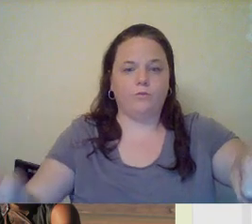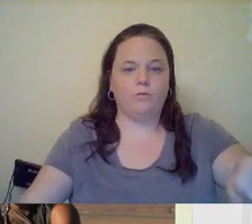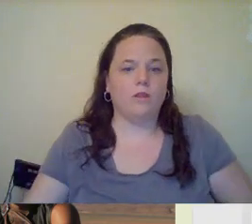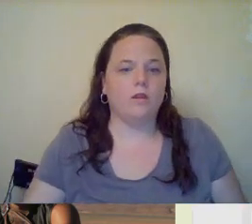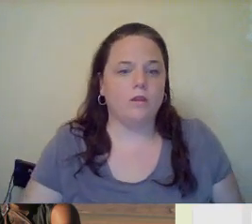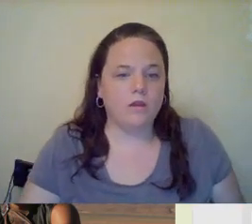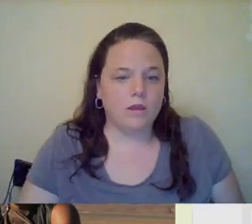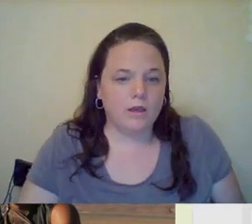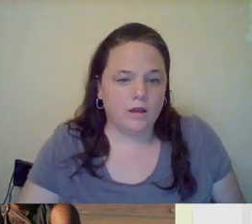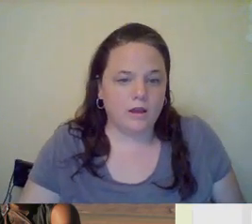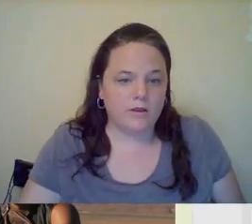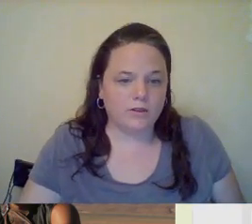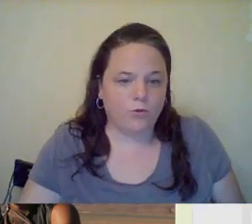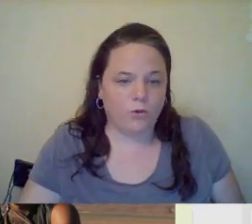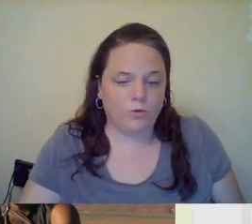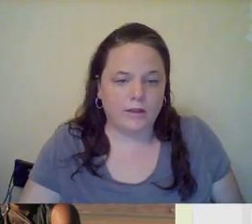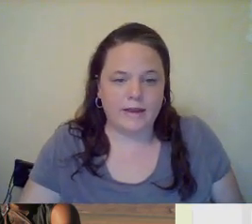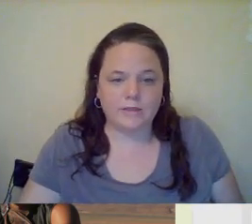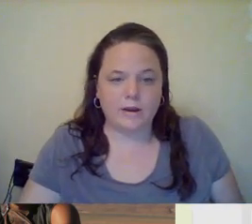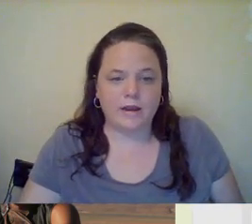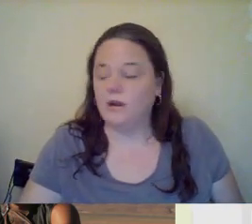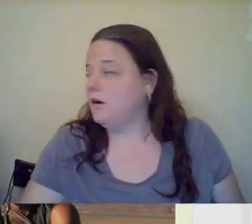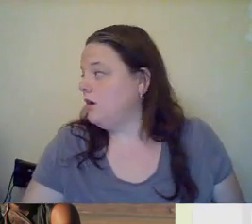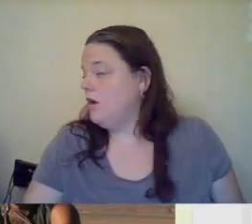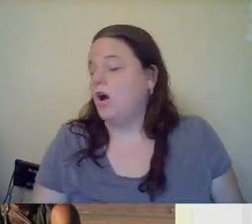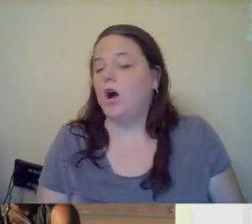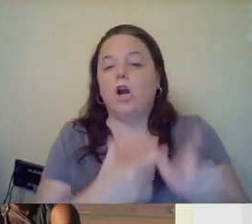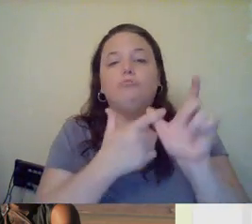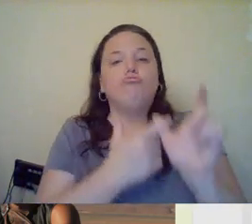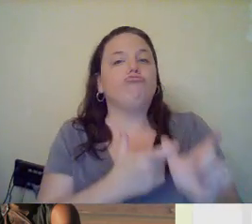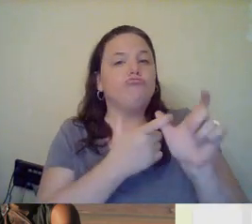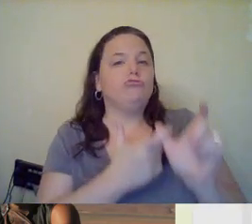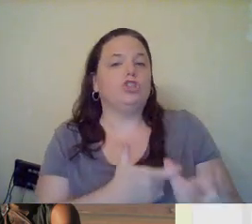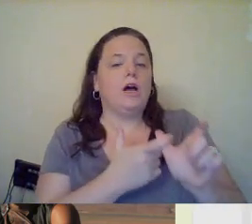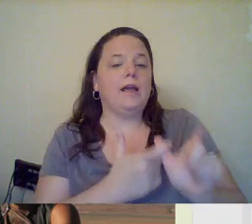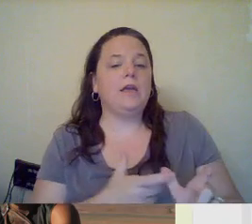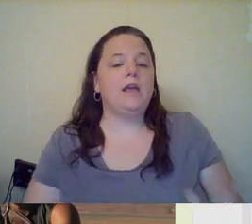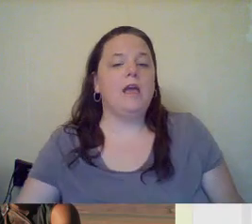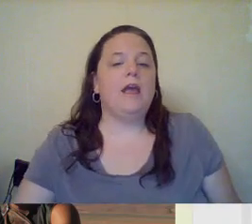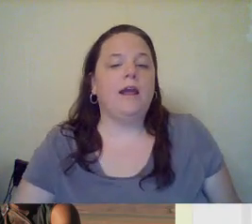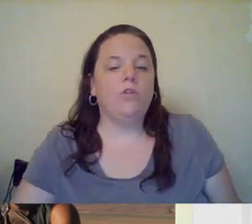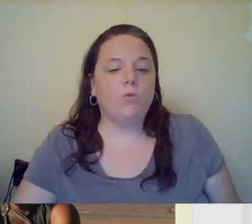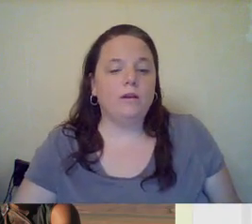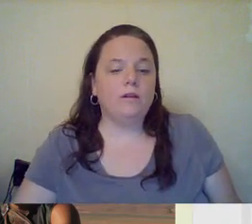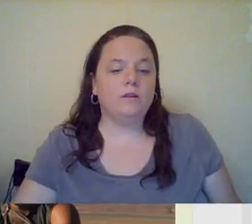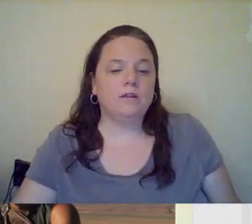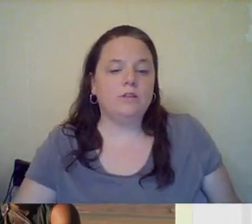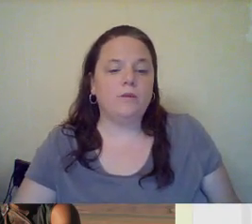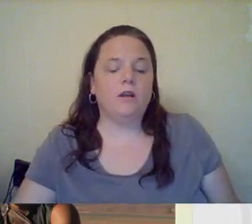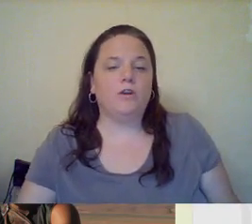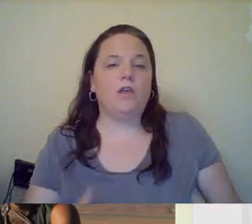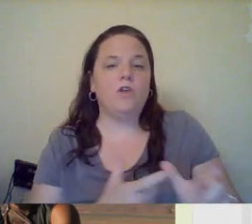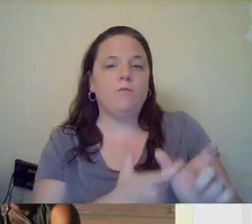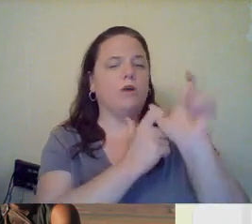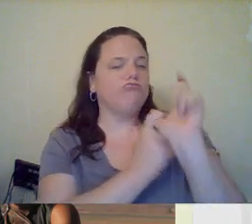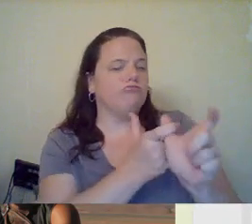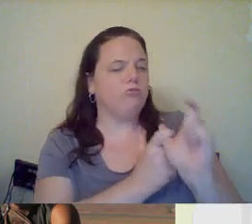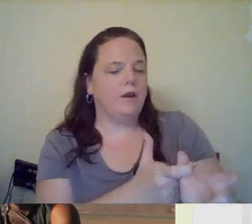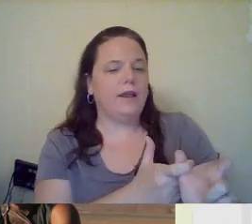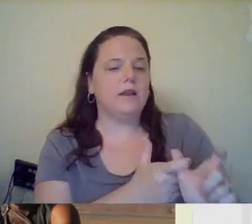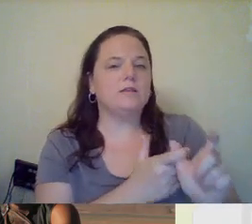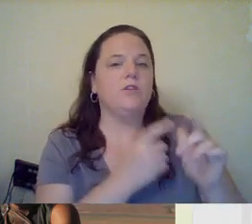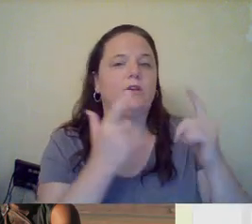motorcycle. These four ladies right here are jogging, and the two men underneath them